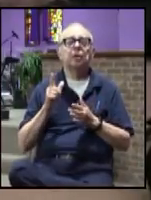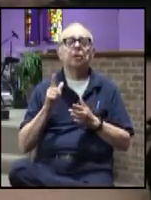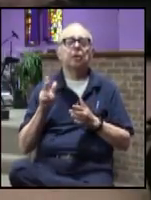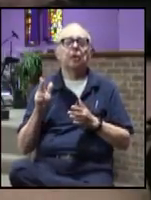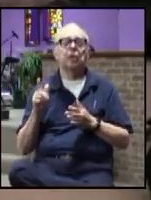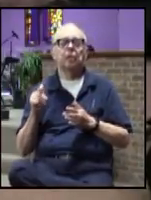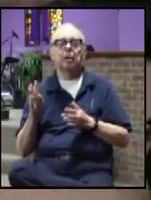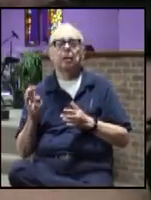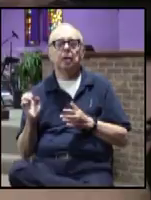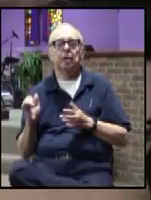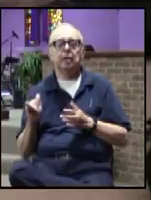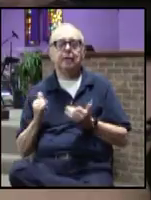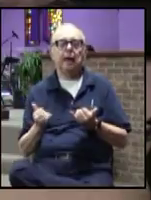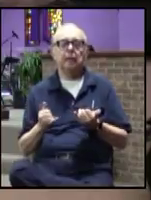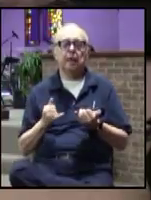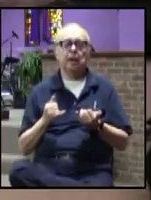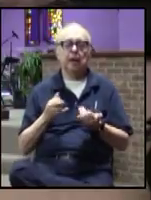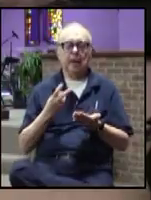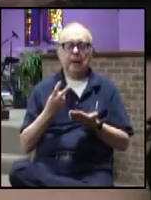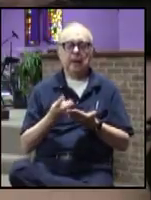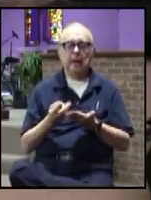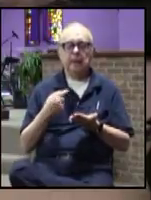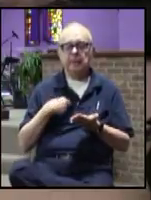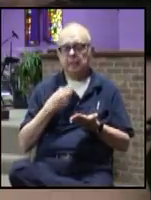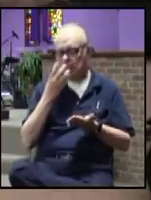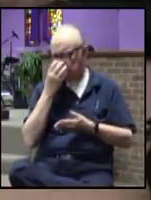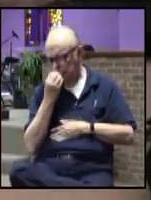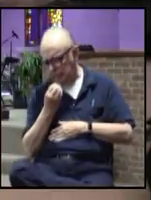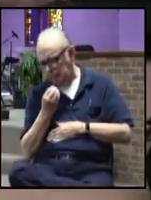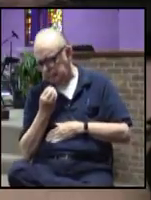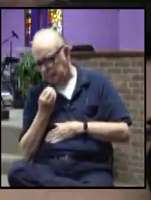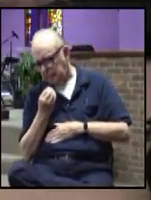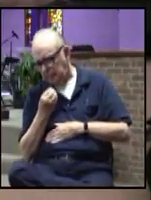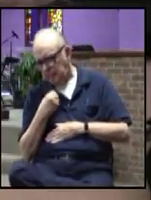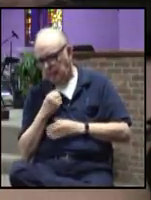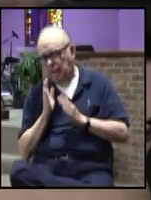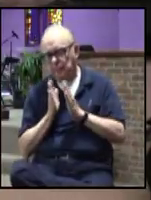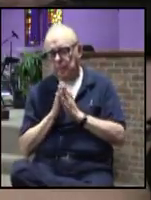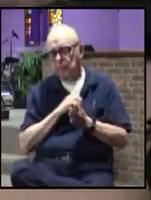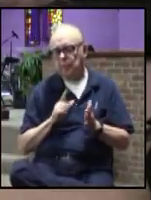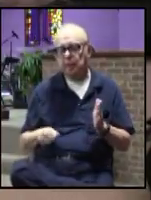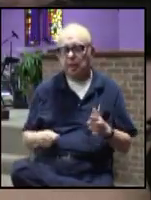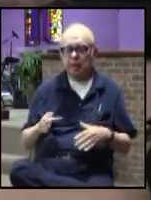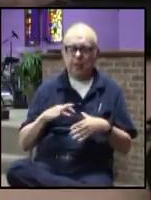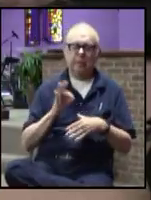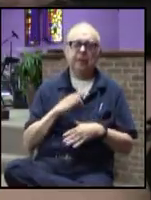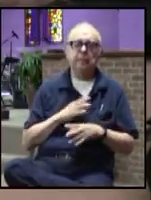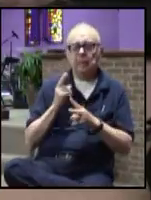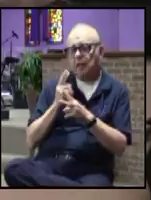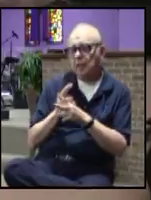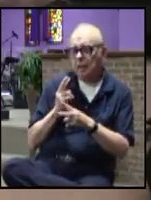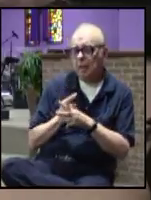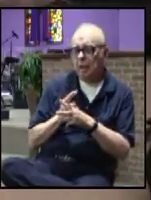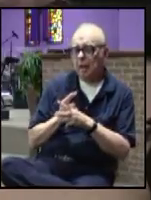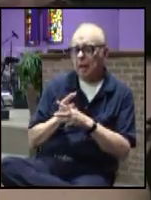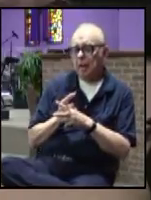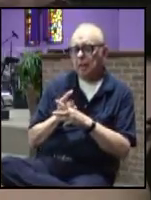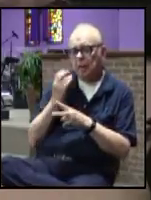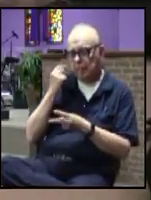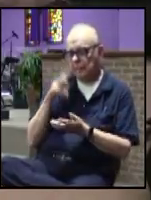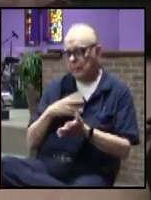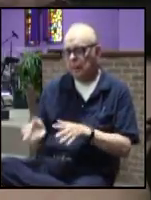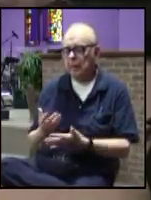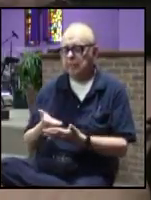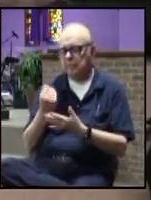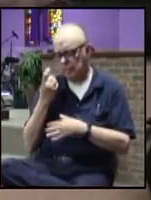that now I lay me down to sleep, and I pray the Lord my soul to keep,